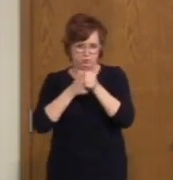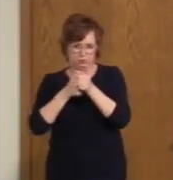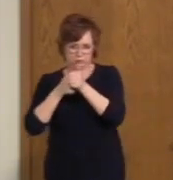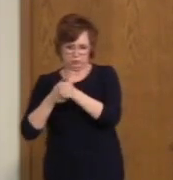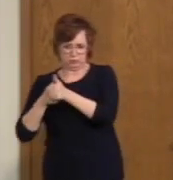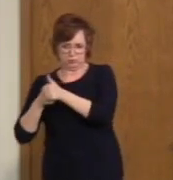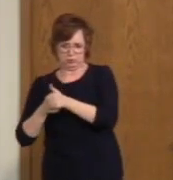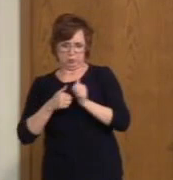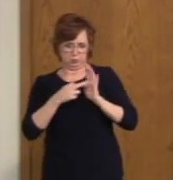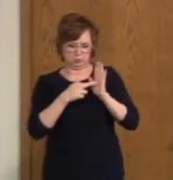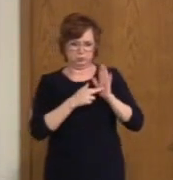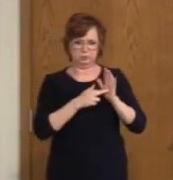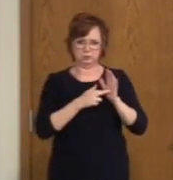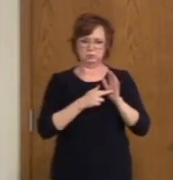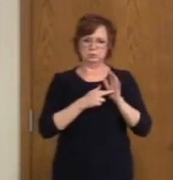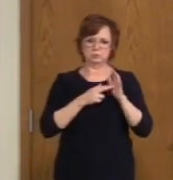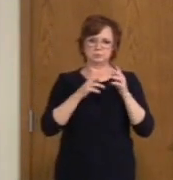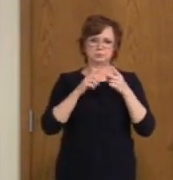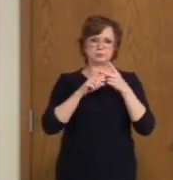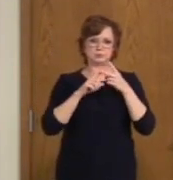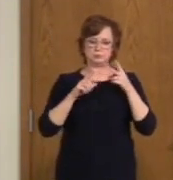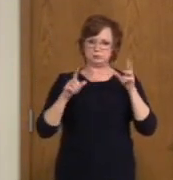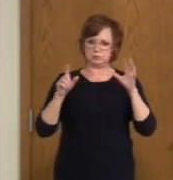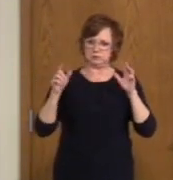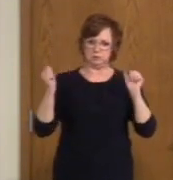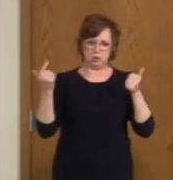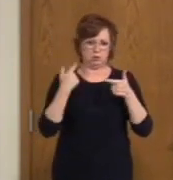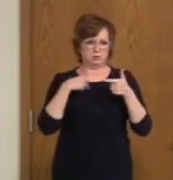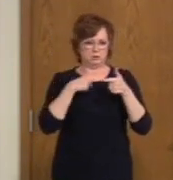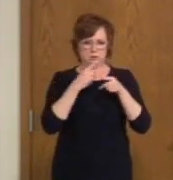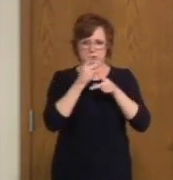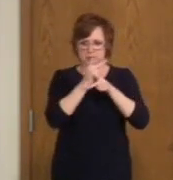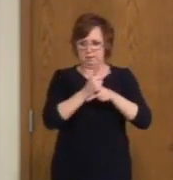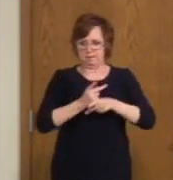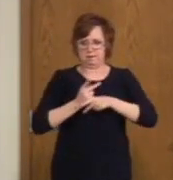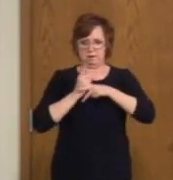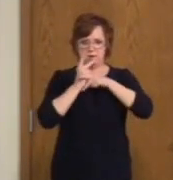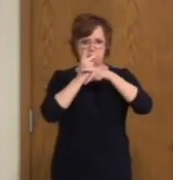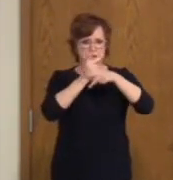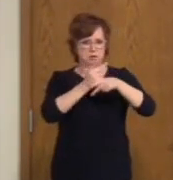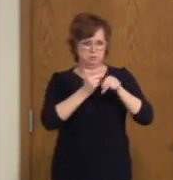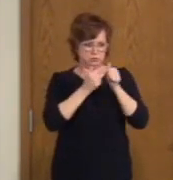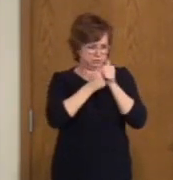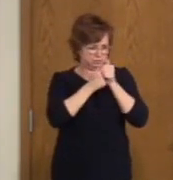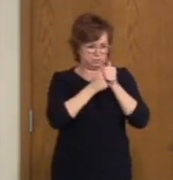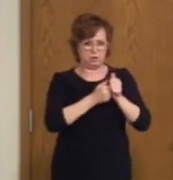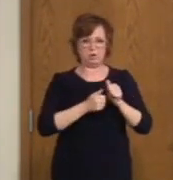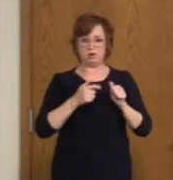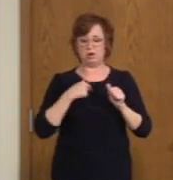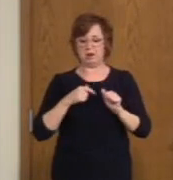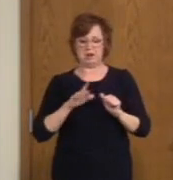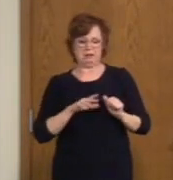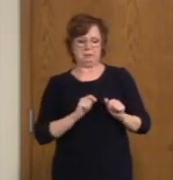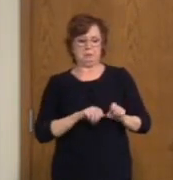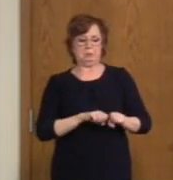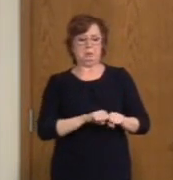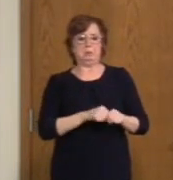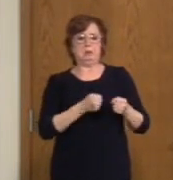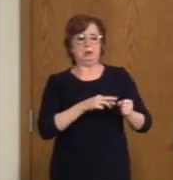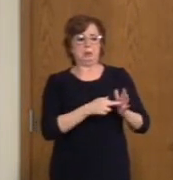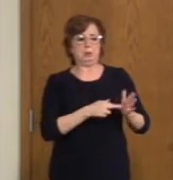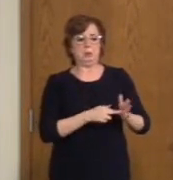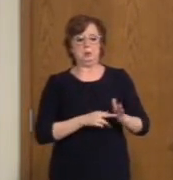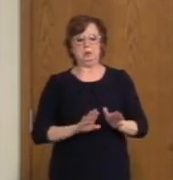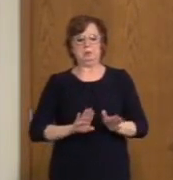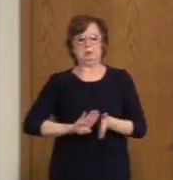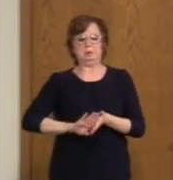that have been put forward. We need to be very diligent at this point in time in following them to a T each and every day so that we can hinder the